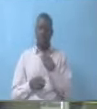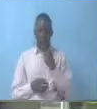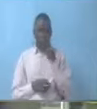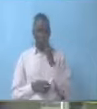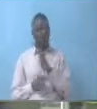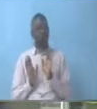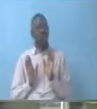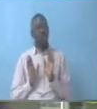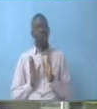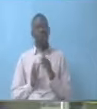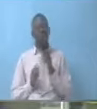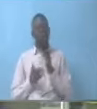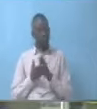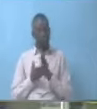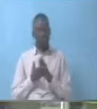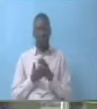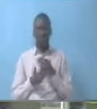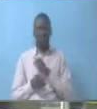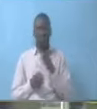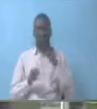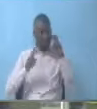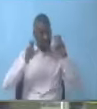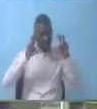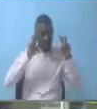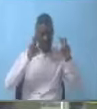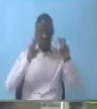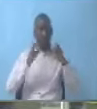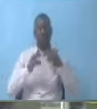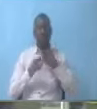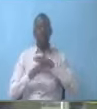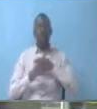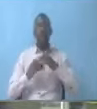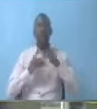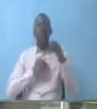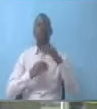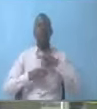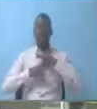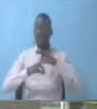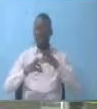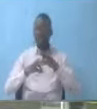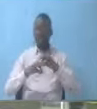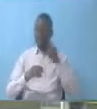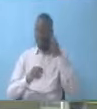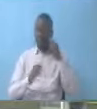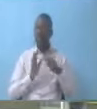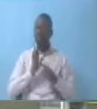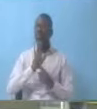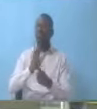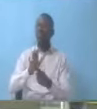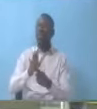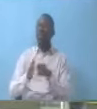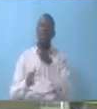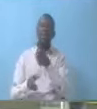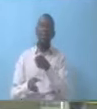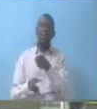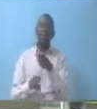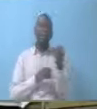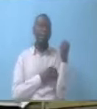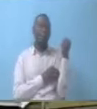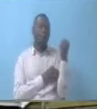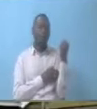candid, I did not check that. Yeah. I was more interested in showing that this power was given to the Attorney General.